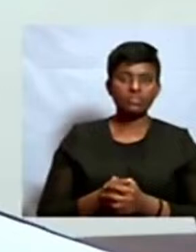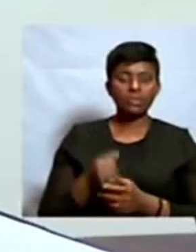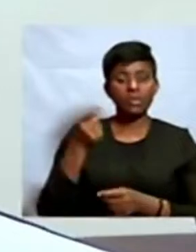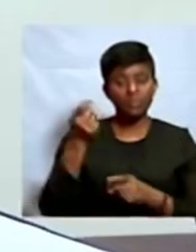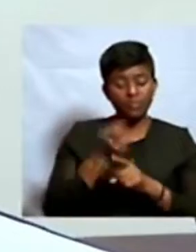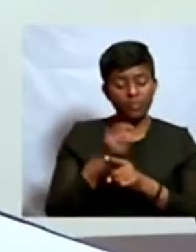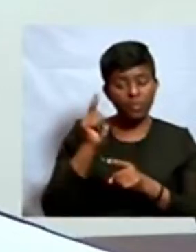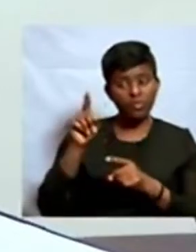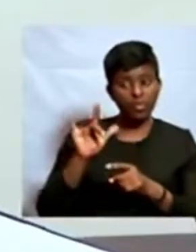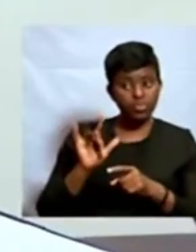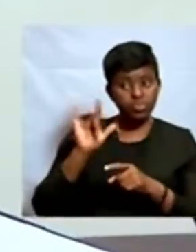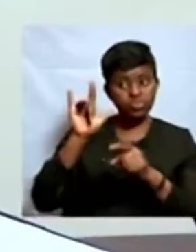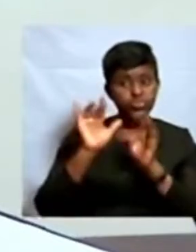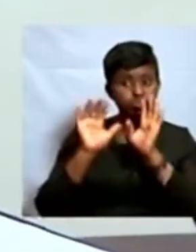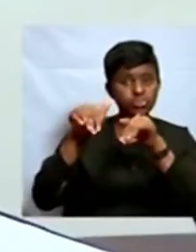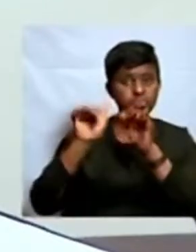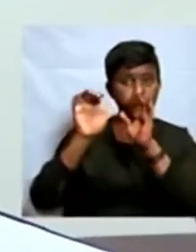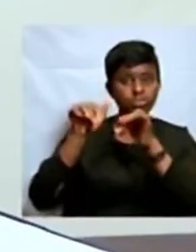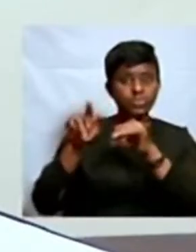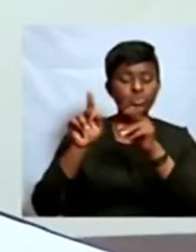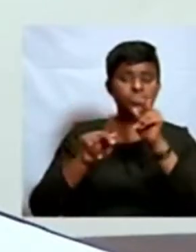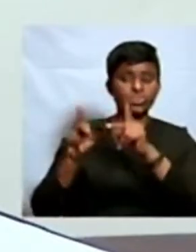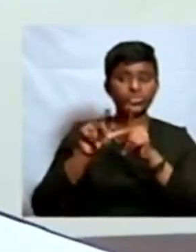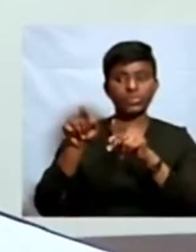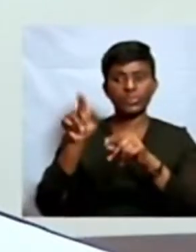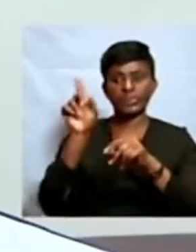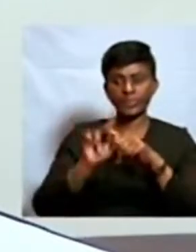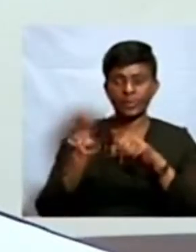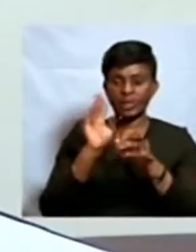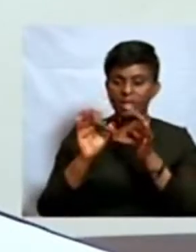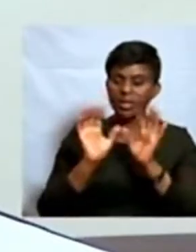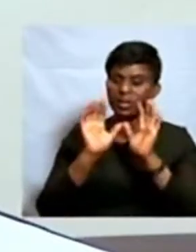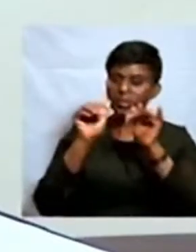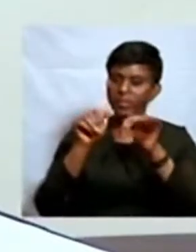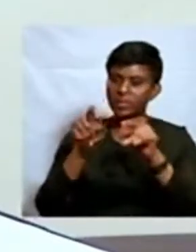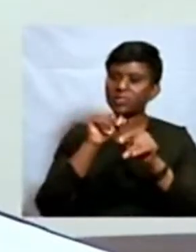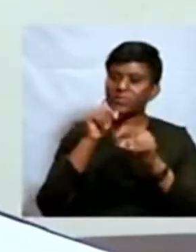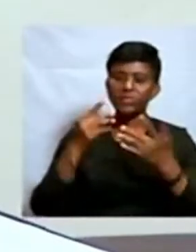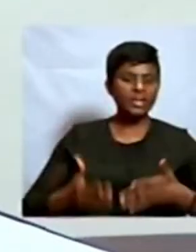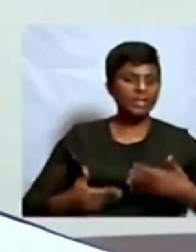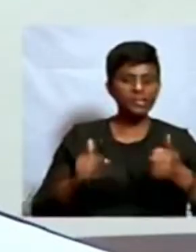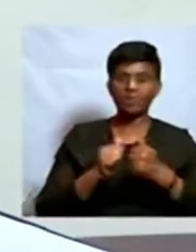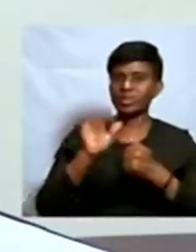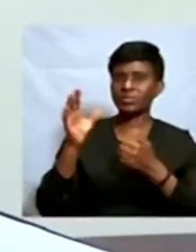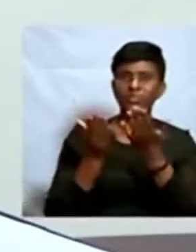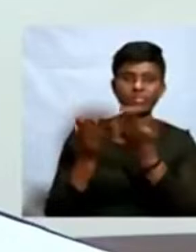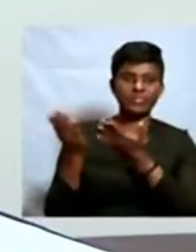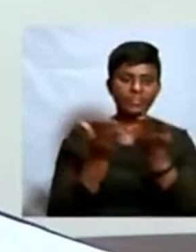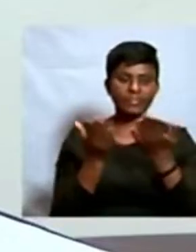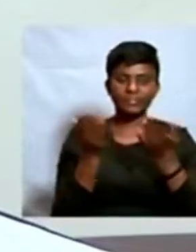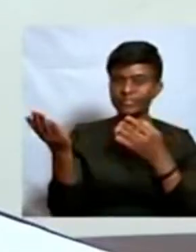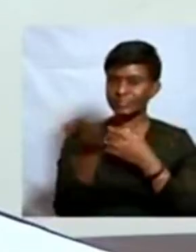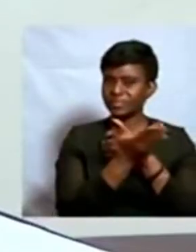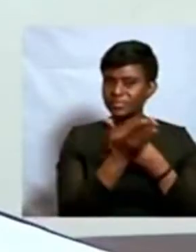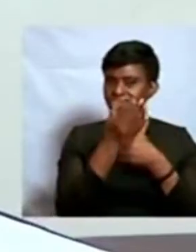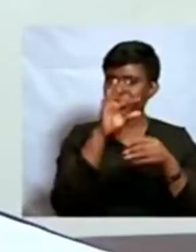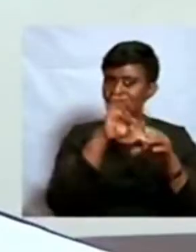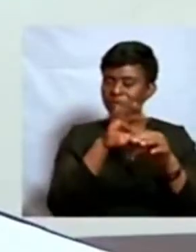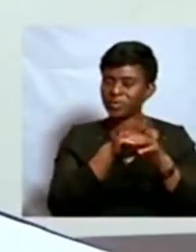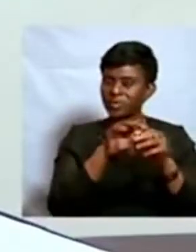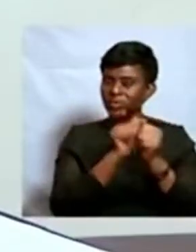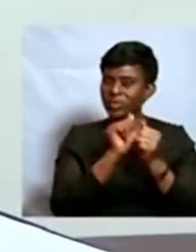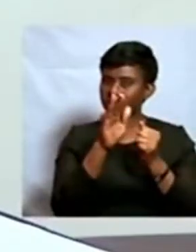From a passenger point of view, usually if passengers are not happy with their service, then they vote with their